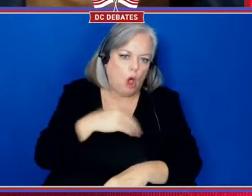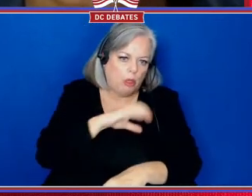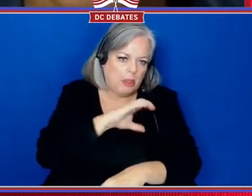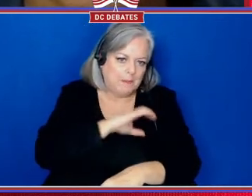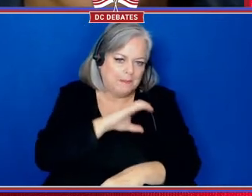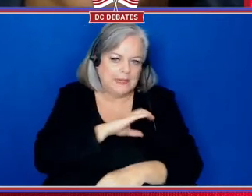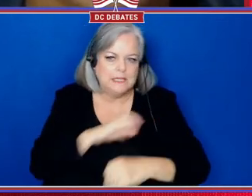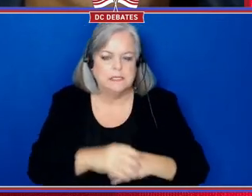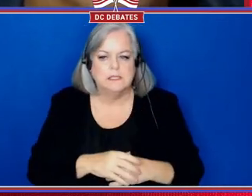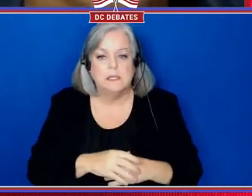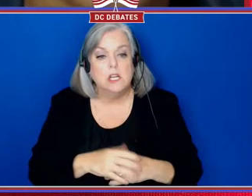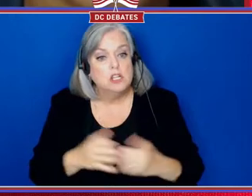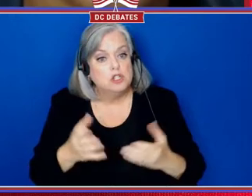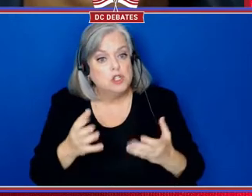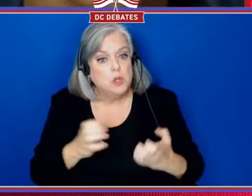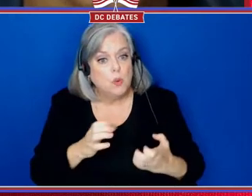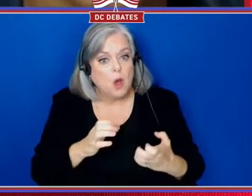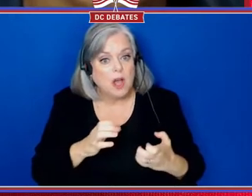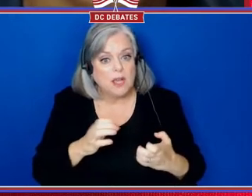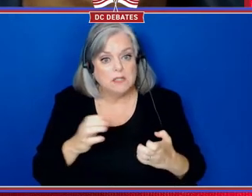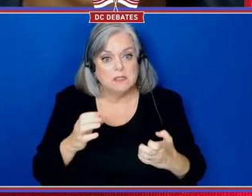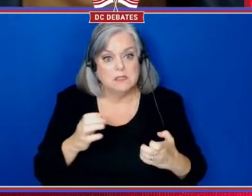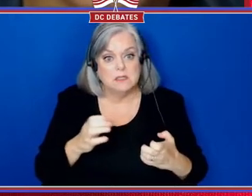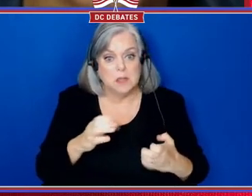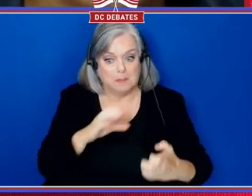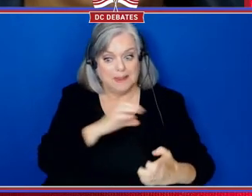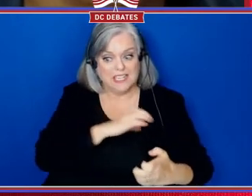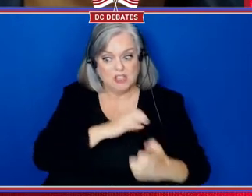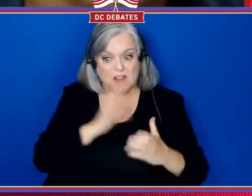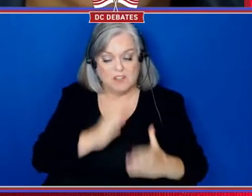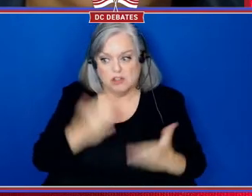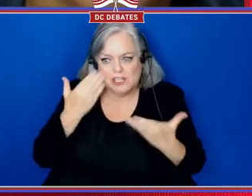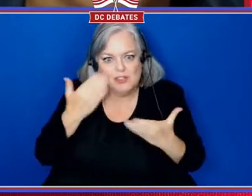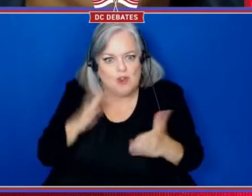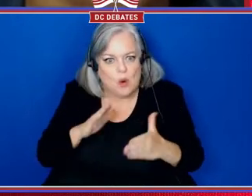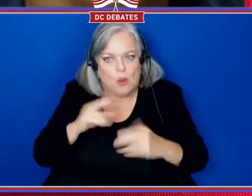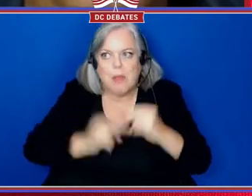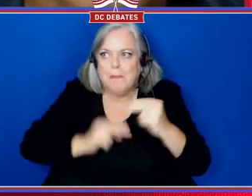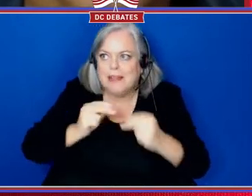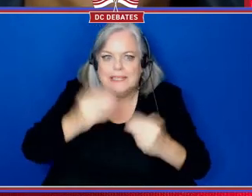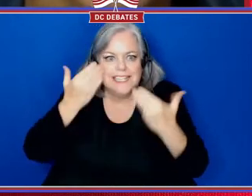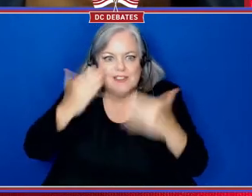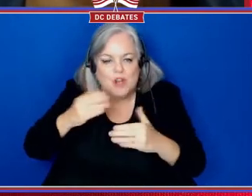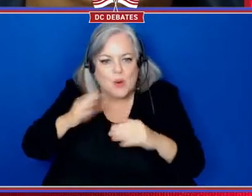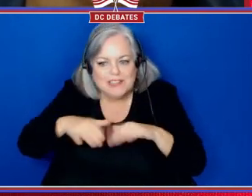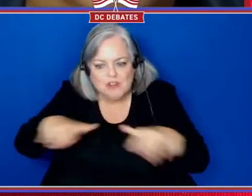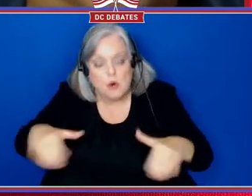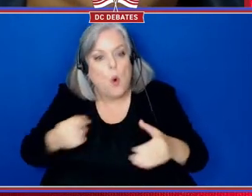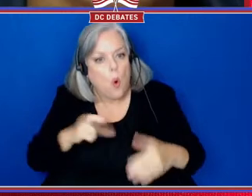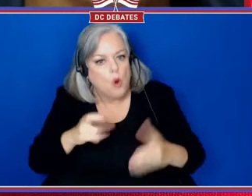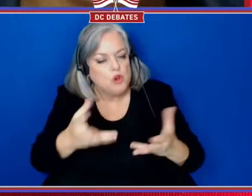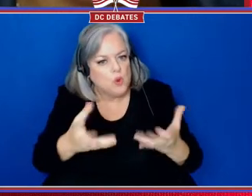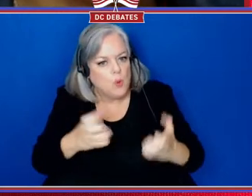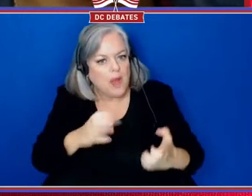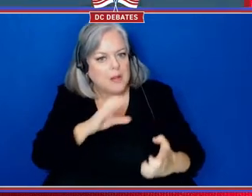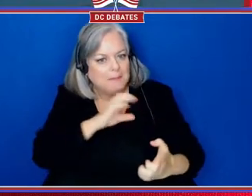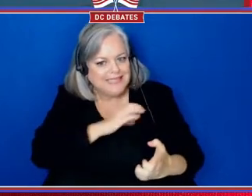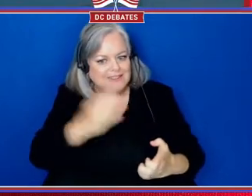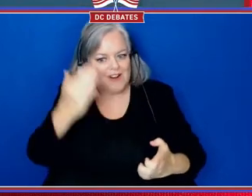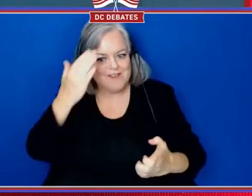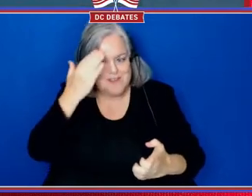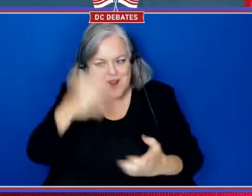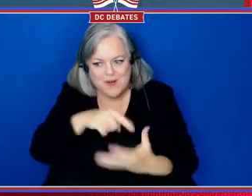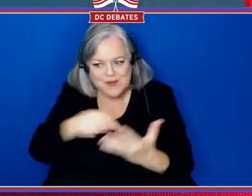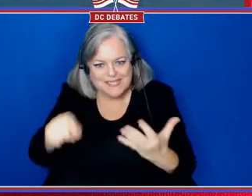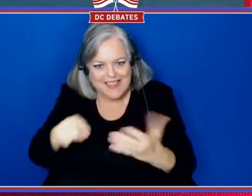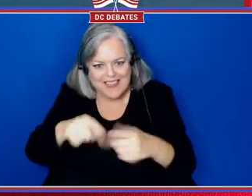officer who doesn't know your building, doesn't know your children? Thank you, Mayor or do Bowser. You want a police officer who does know them? Thank